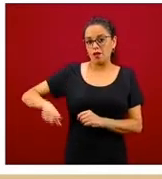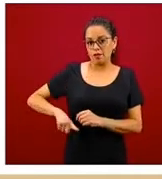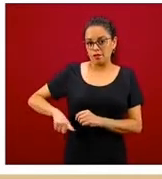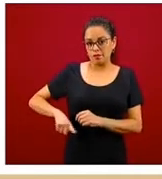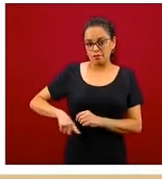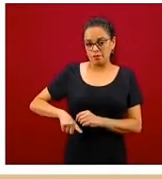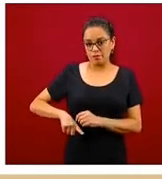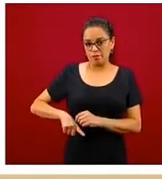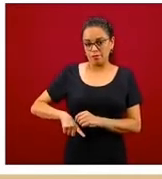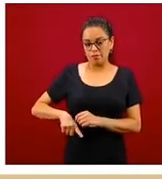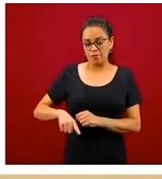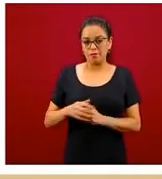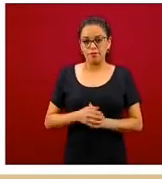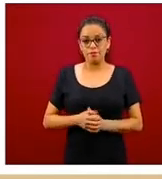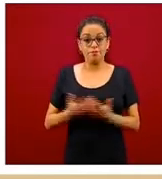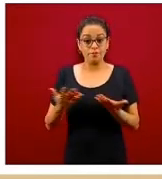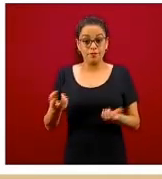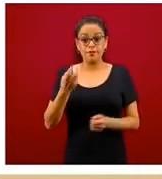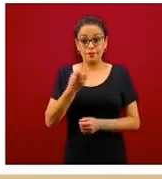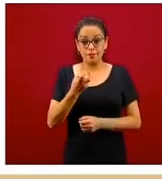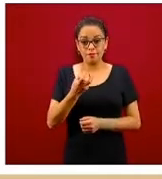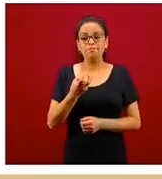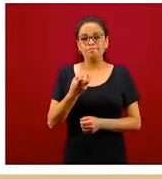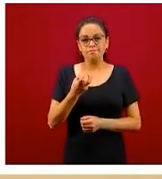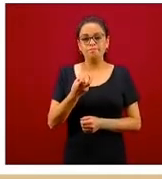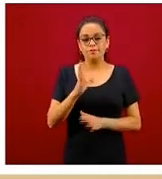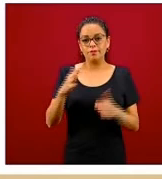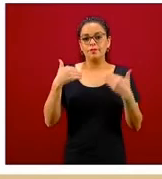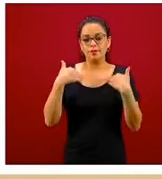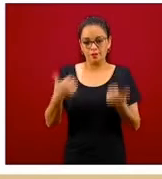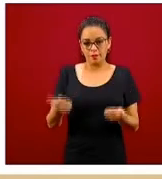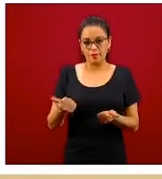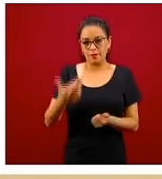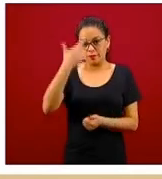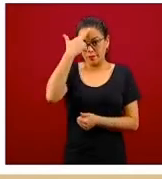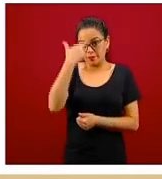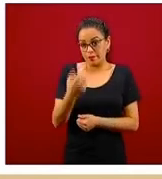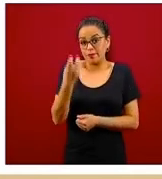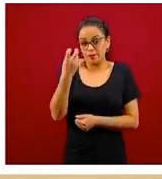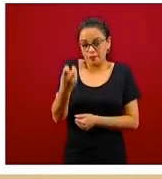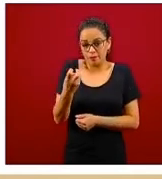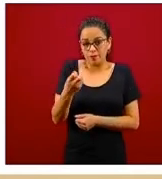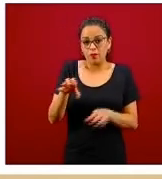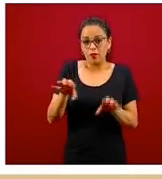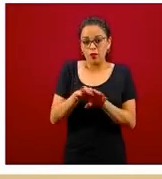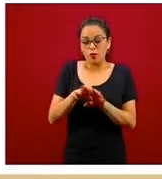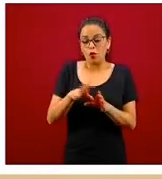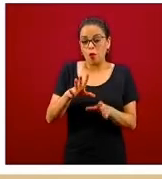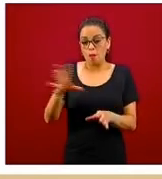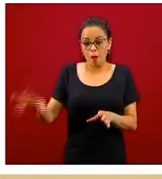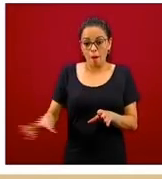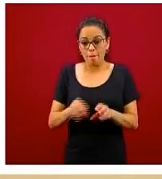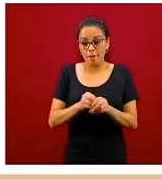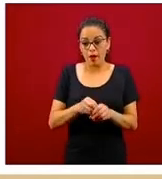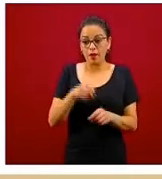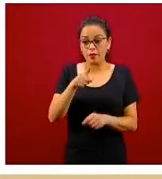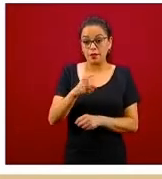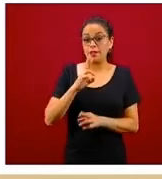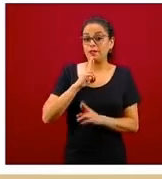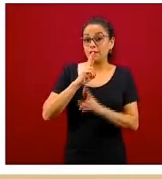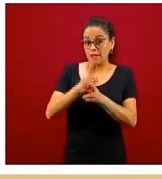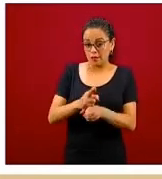are seeing with difference of public laboratories. And that is one of the reasons we cannot just add up